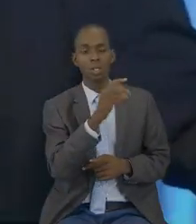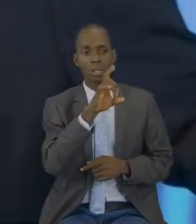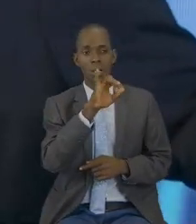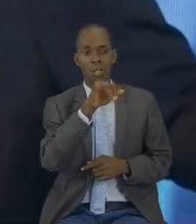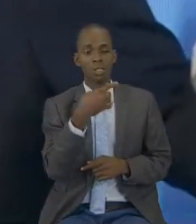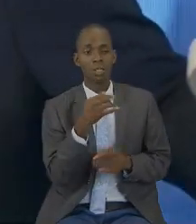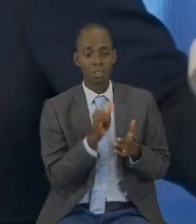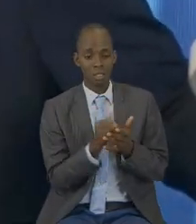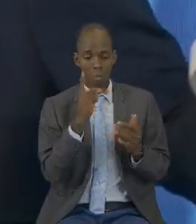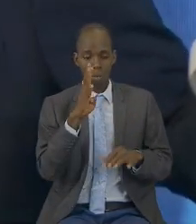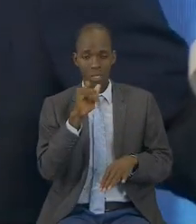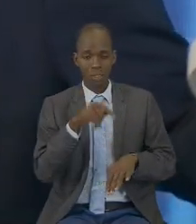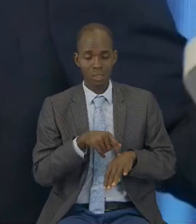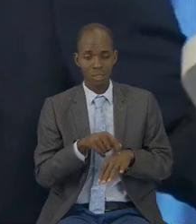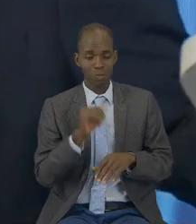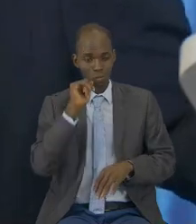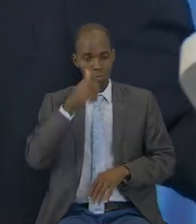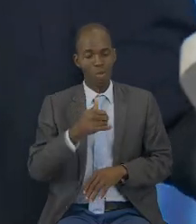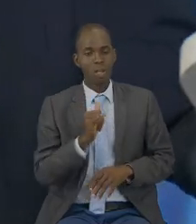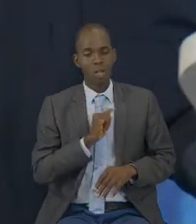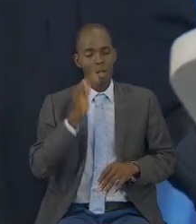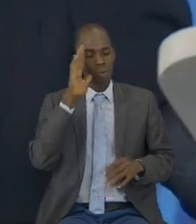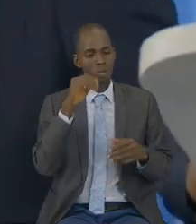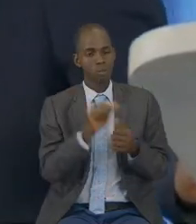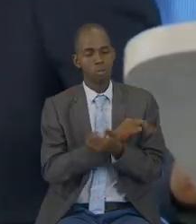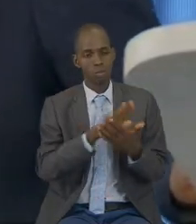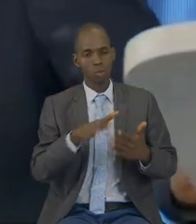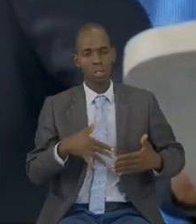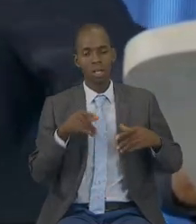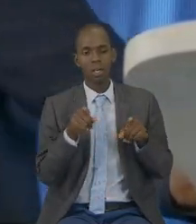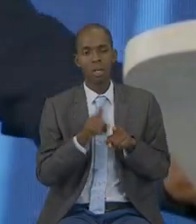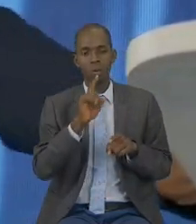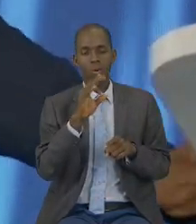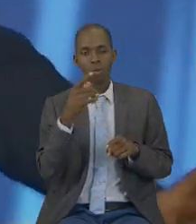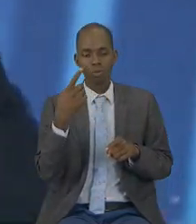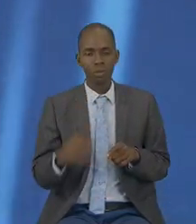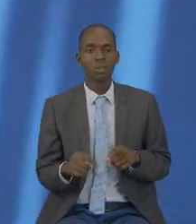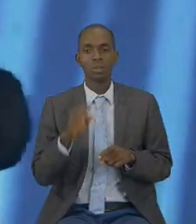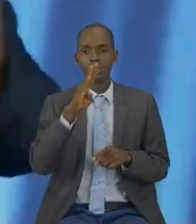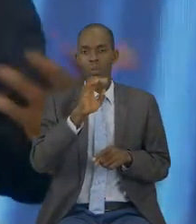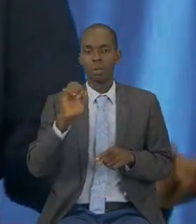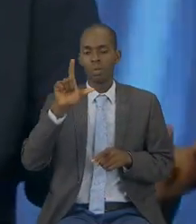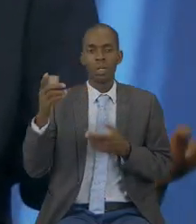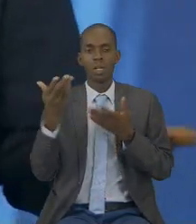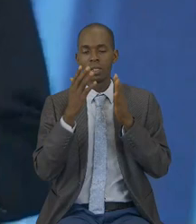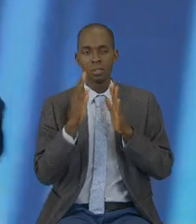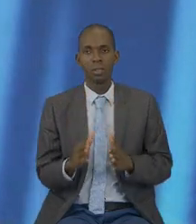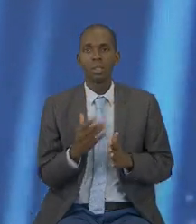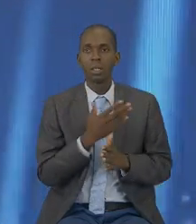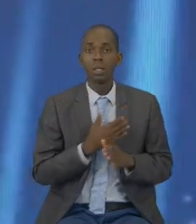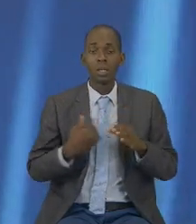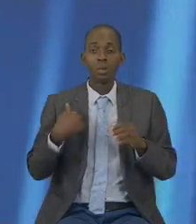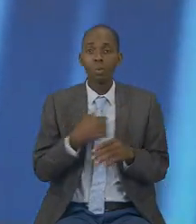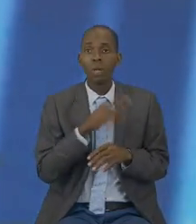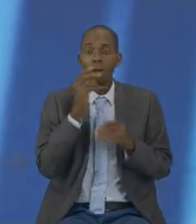going to make your life like one of those people of the false prophets. We're surprised that